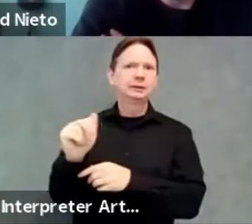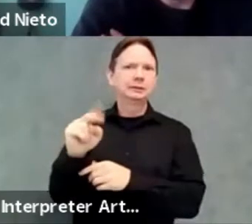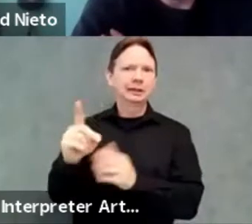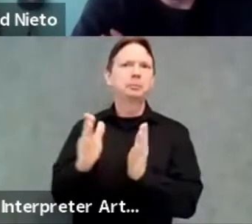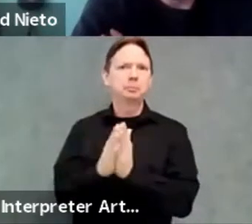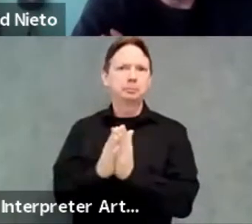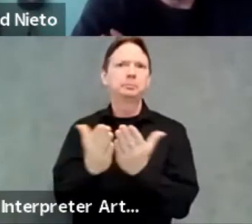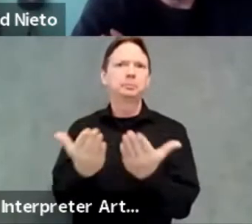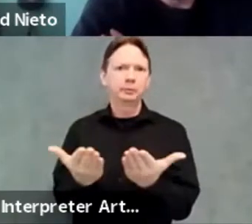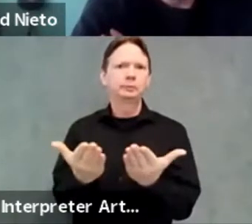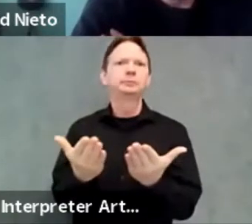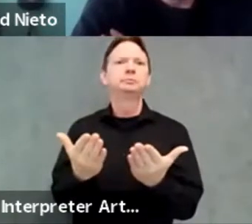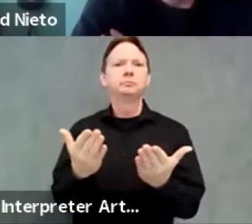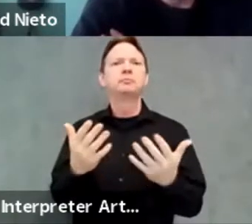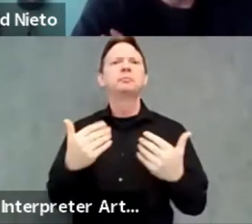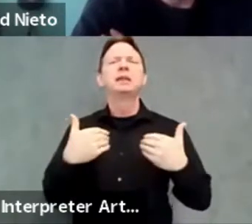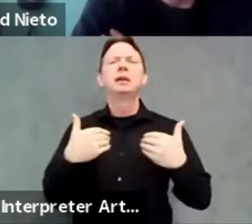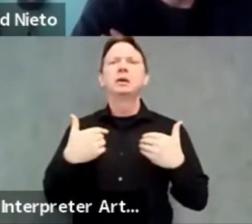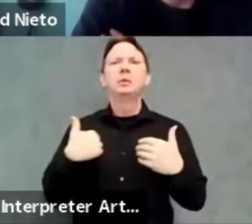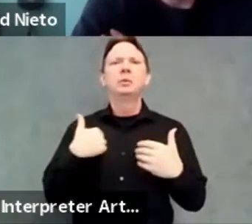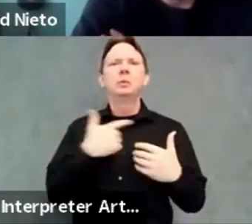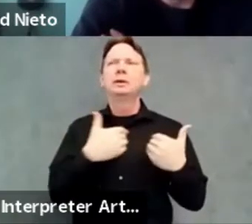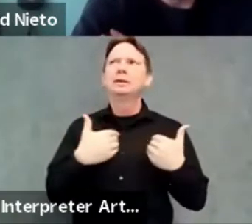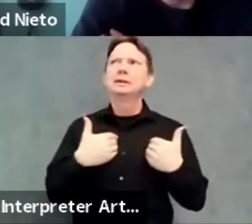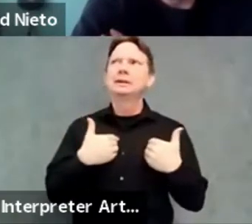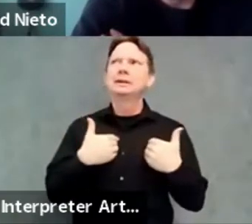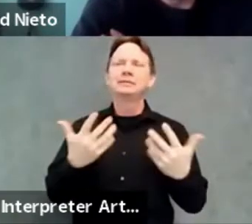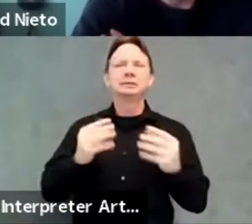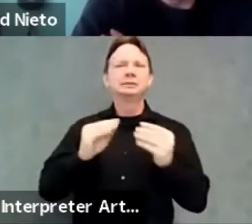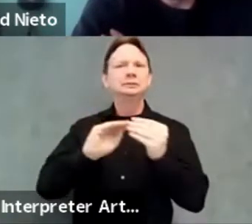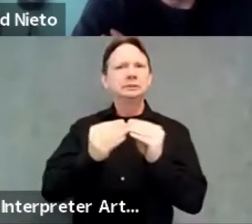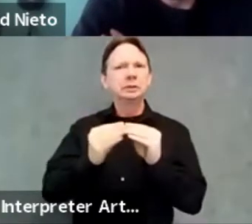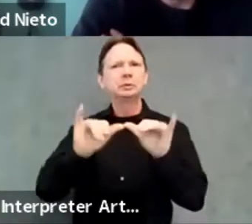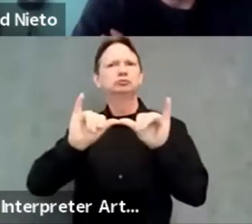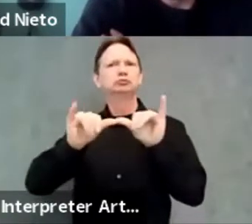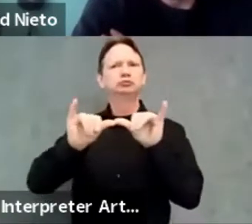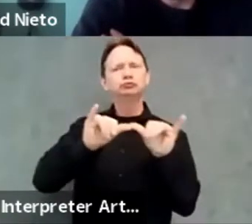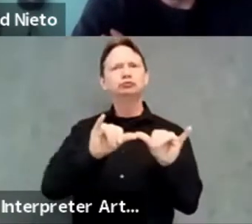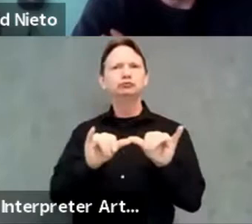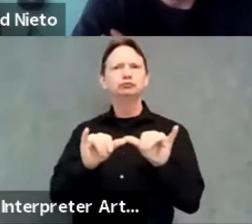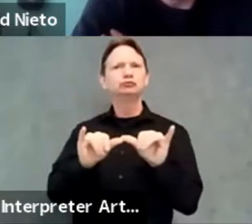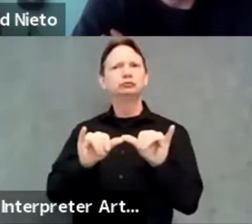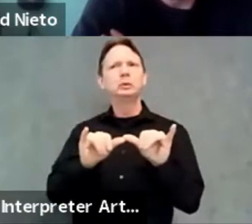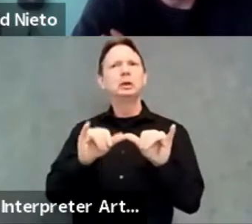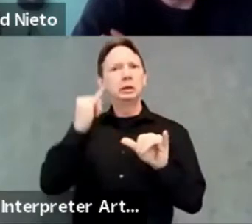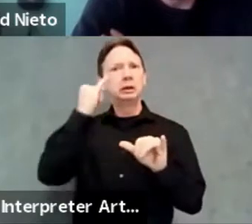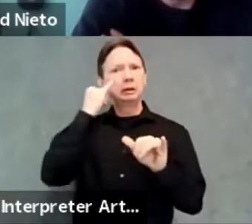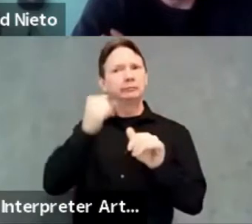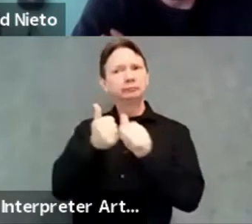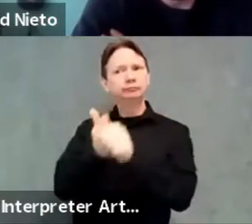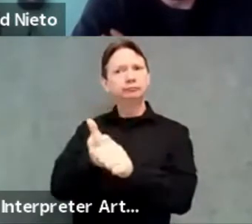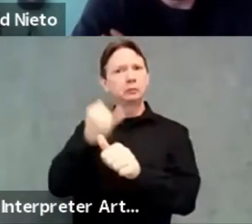or qualities of healthy and vital SIGs. And the SIG Executive Committee really looks at